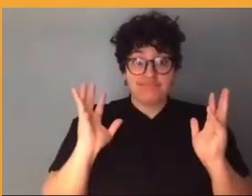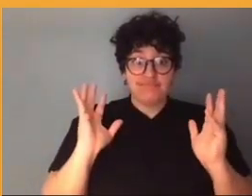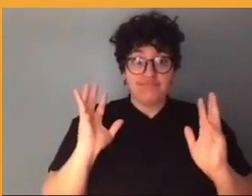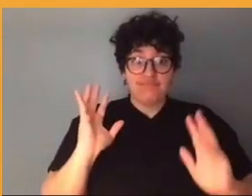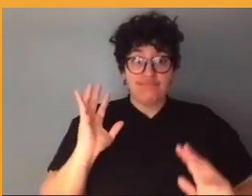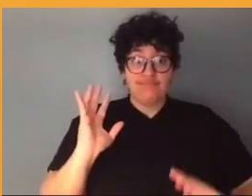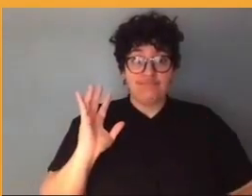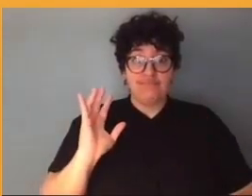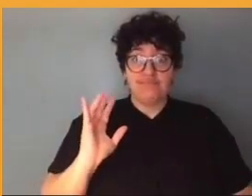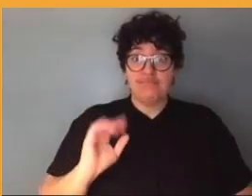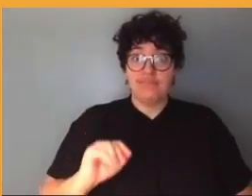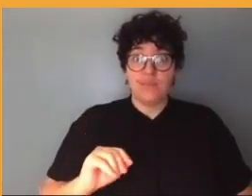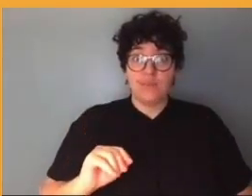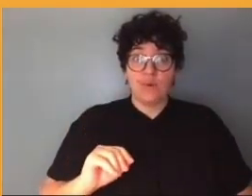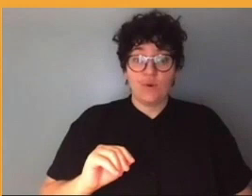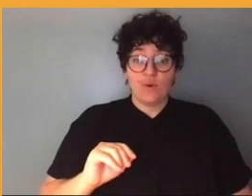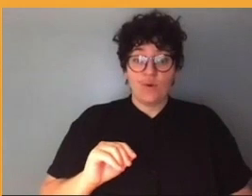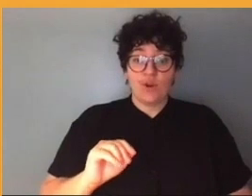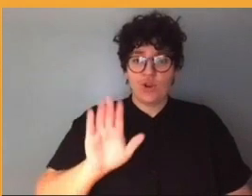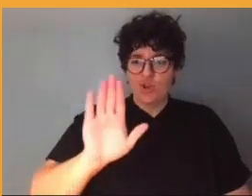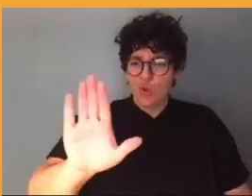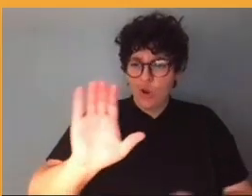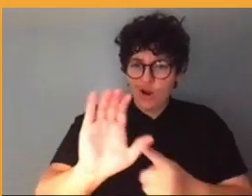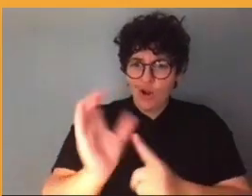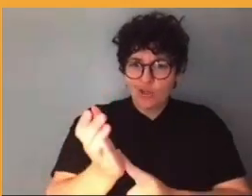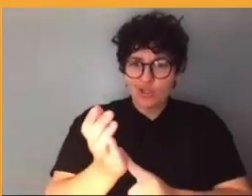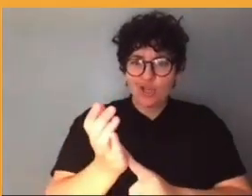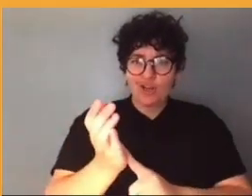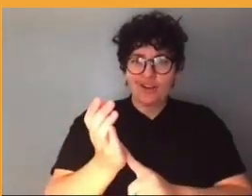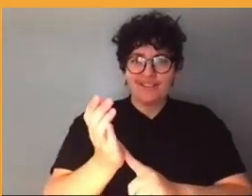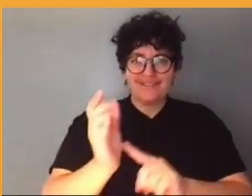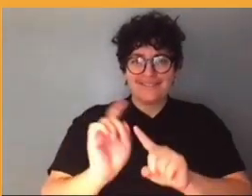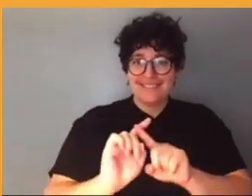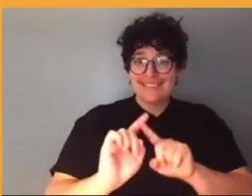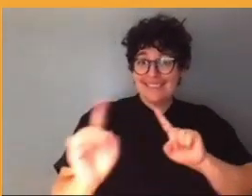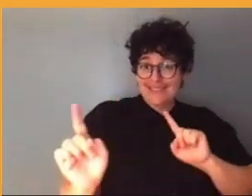other than their own in Tucson.